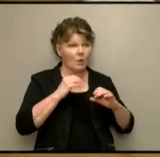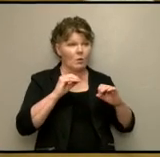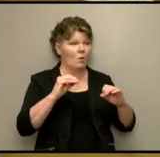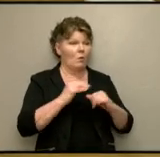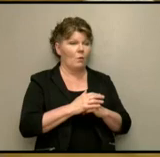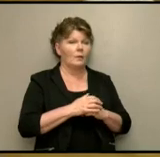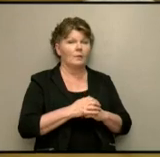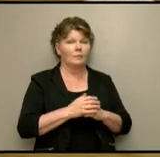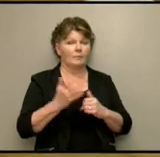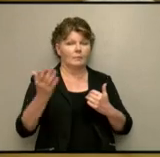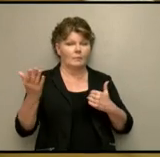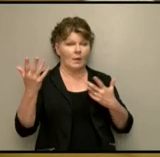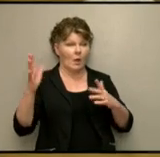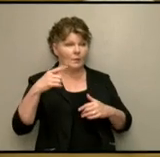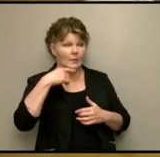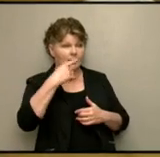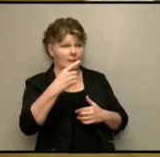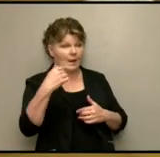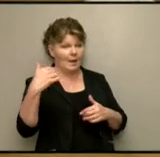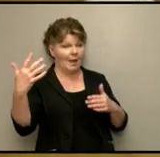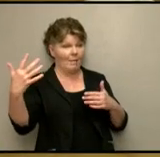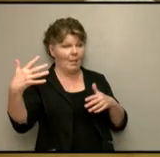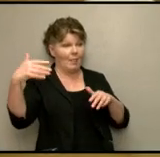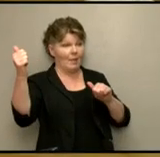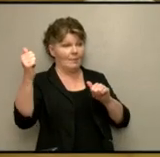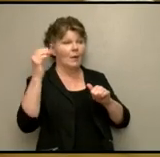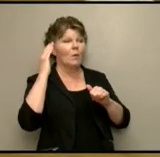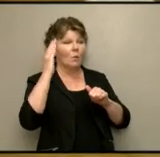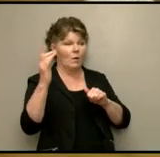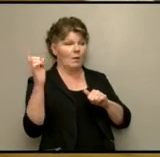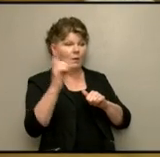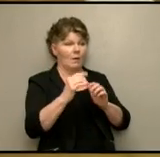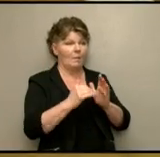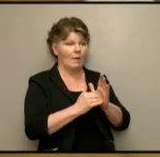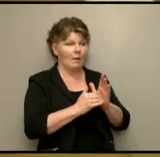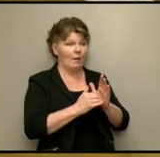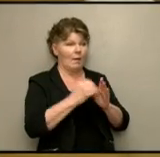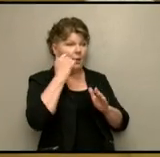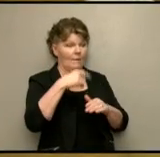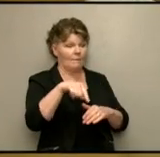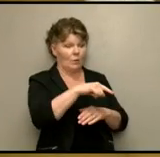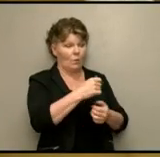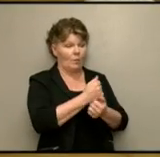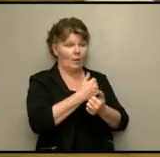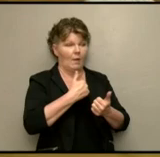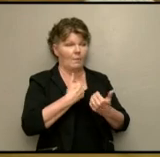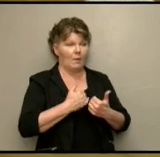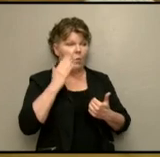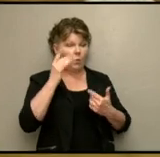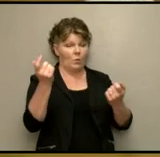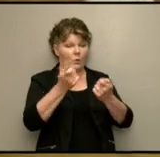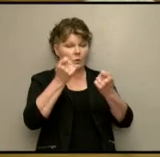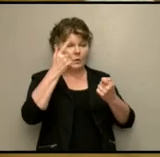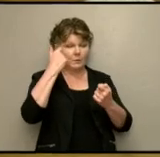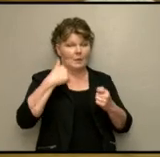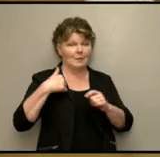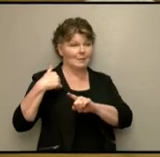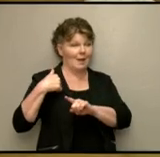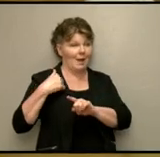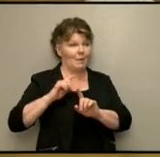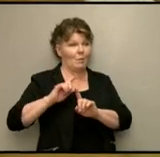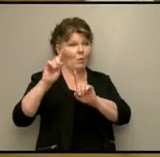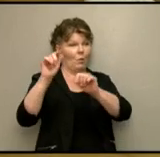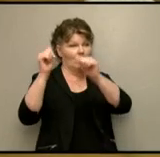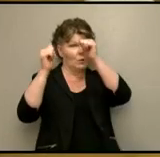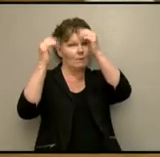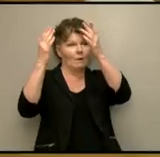You heard me say to you, I am going away, and I will come to you. If you loved me, you would have rejoiced, because I am going to the Father, for the